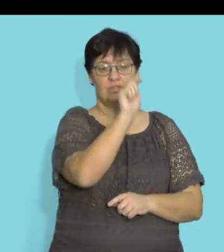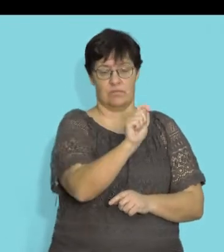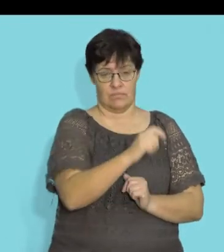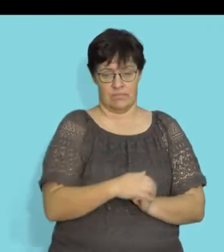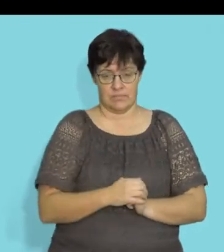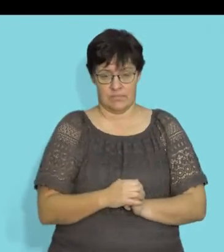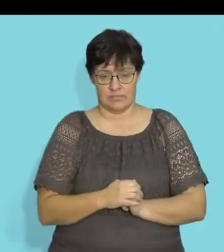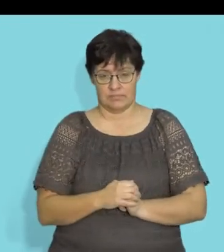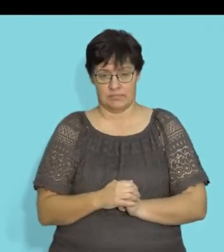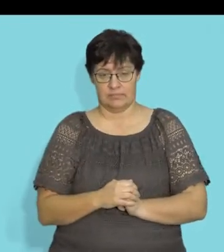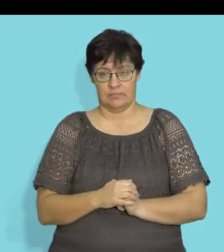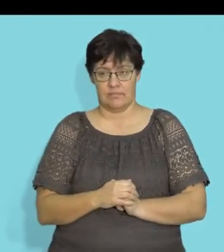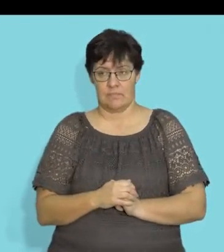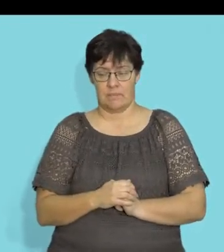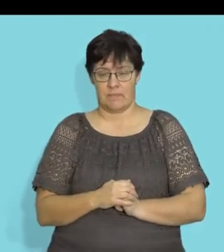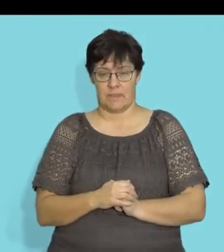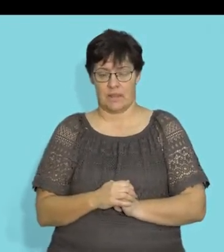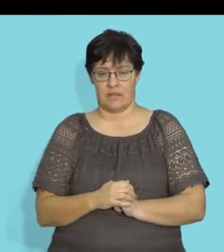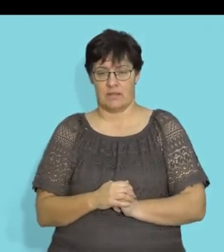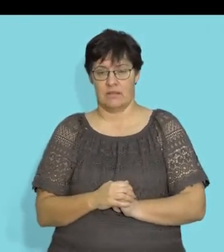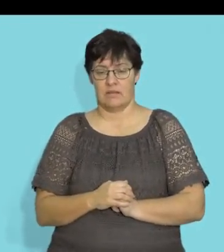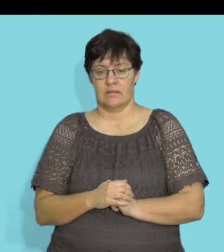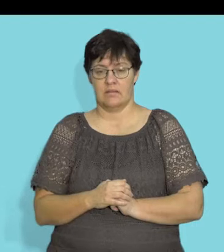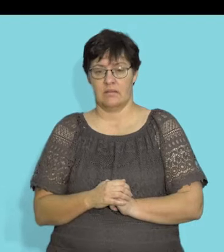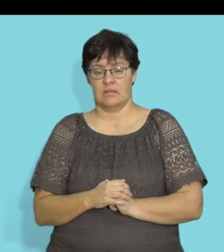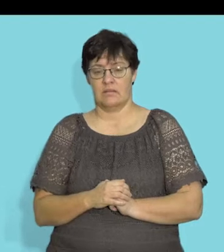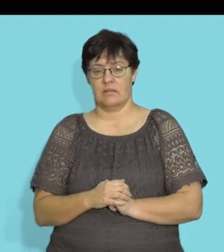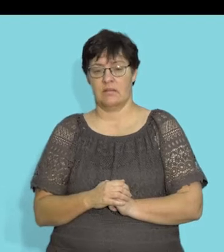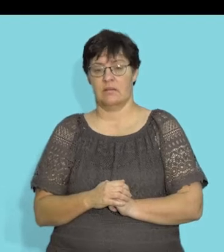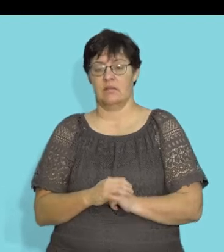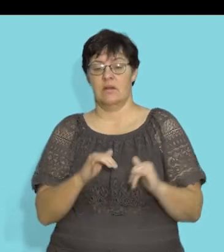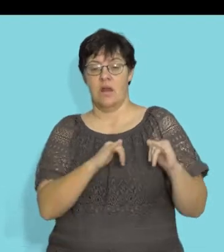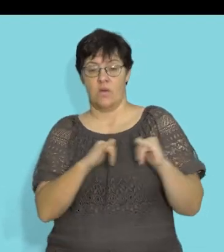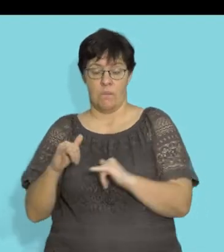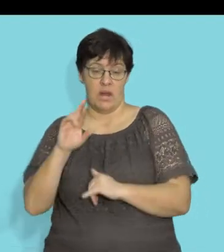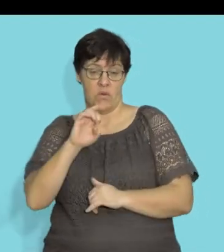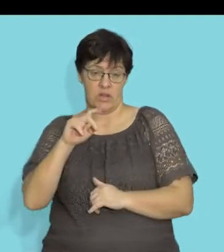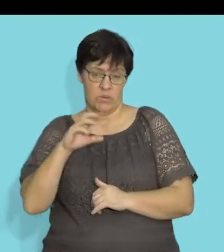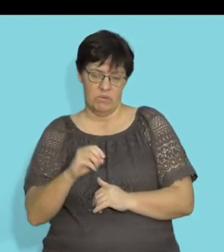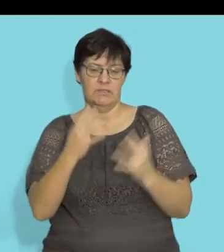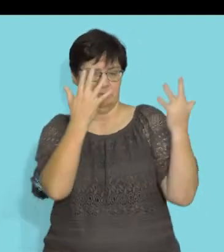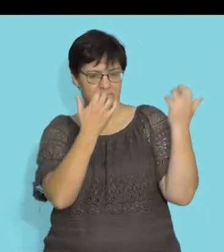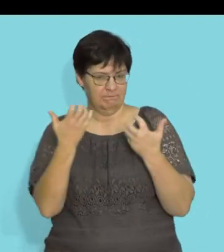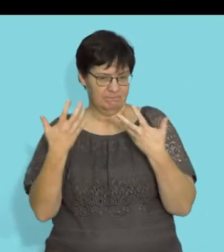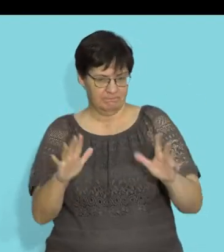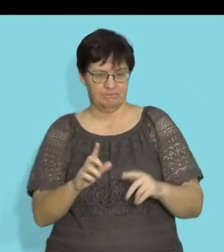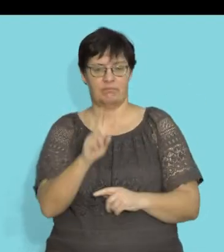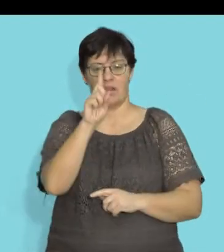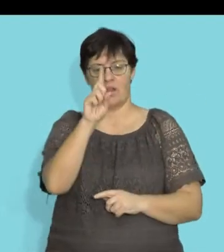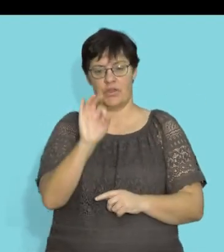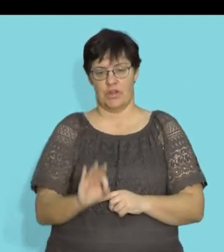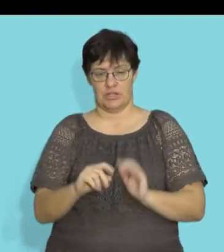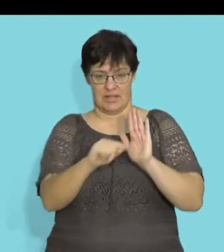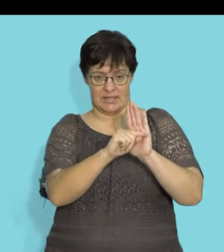my first term of the sequence. My common ratio, which I have calculated,